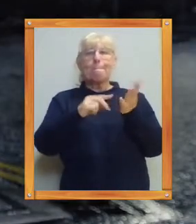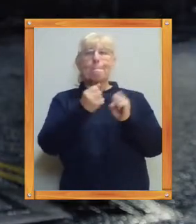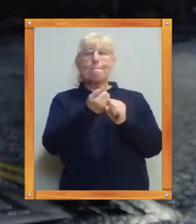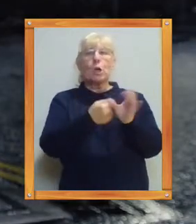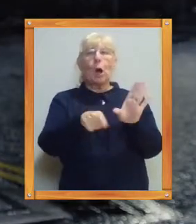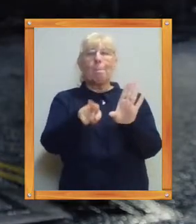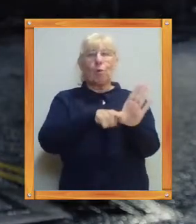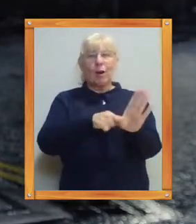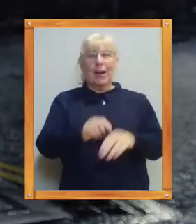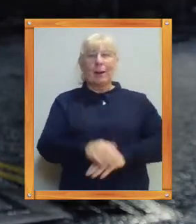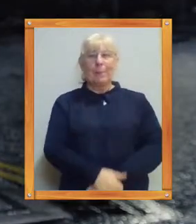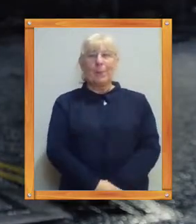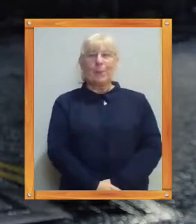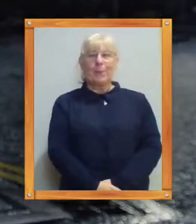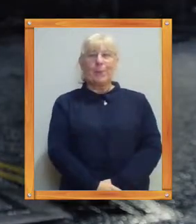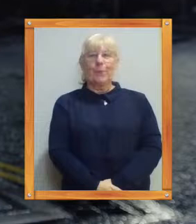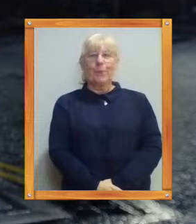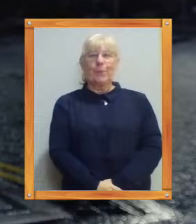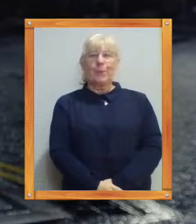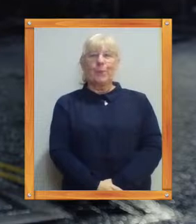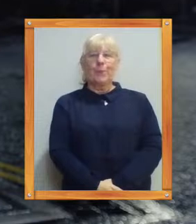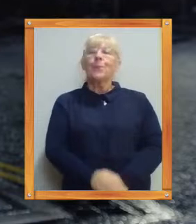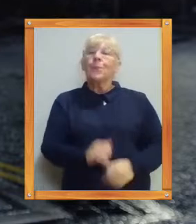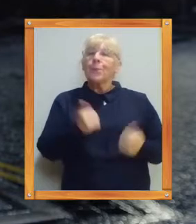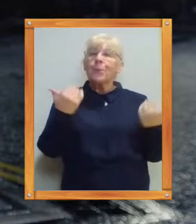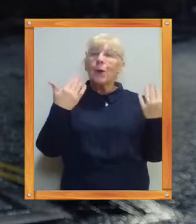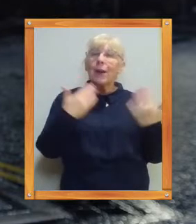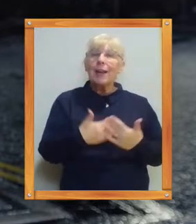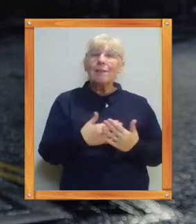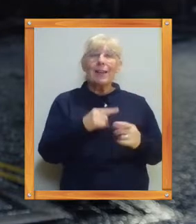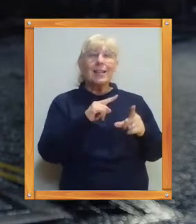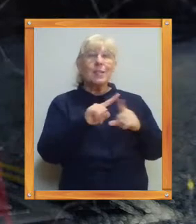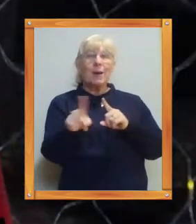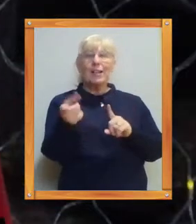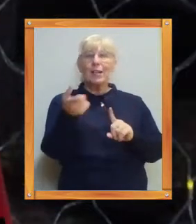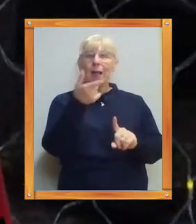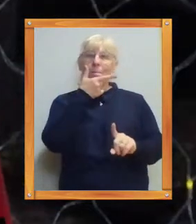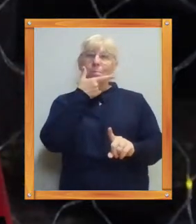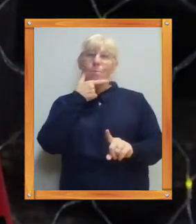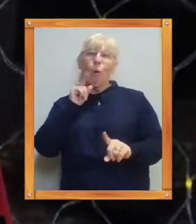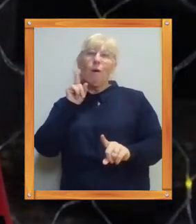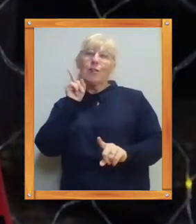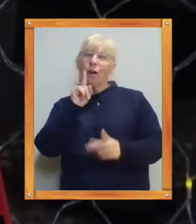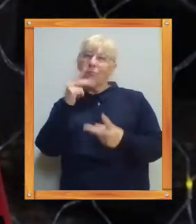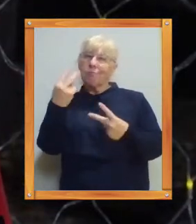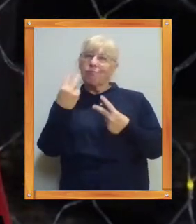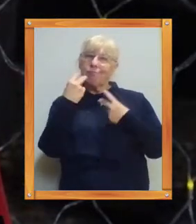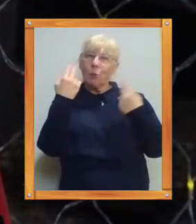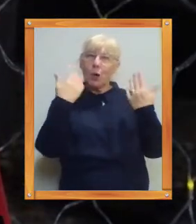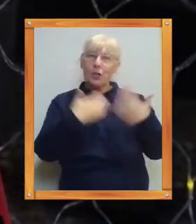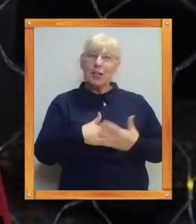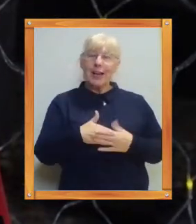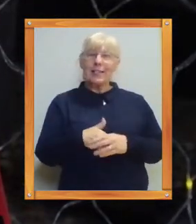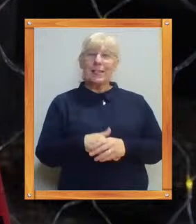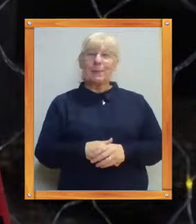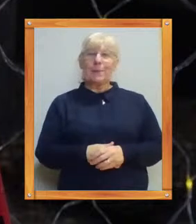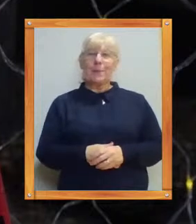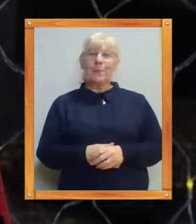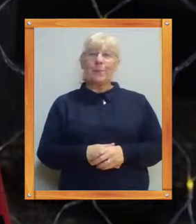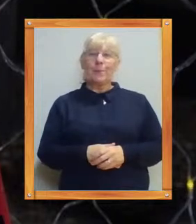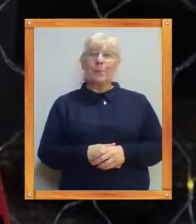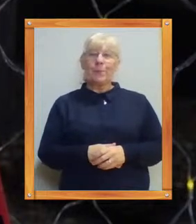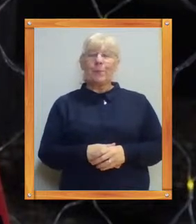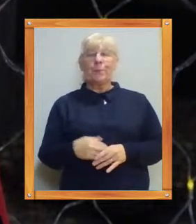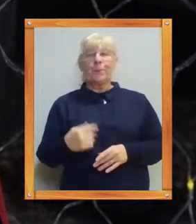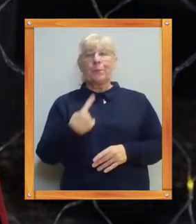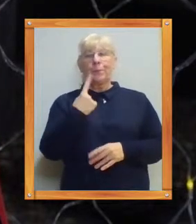Good evening, everyone, and particularly all the boys and girls watching tonight. As Mayor of Antrim and Newtownabbey,